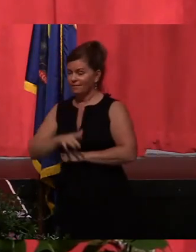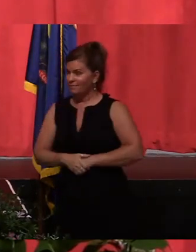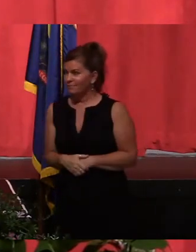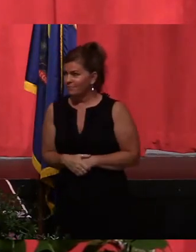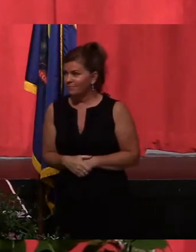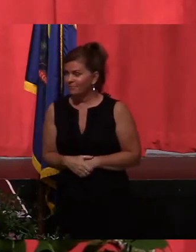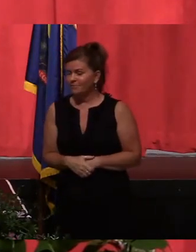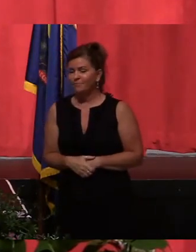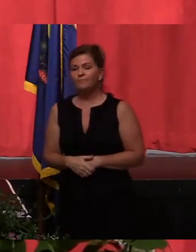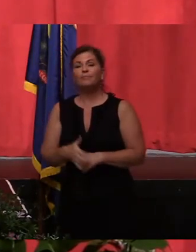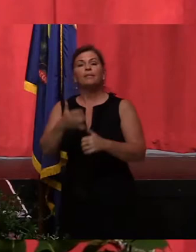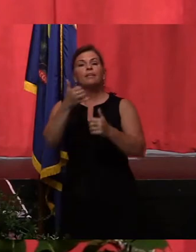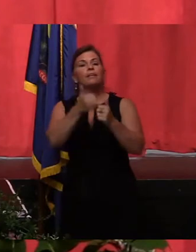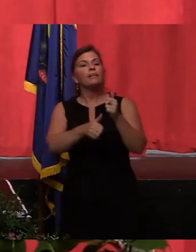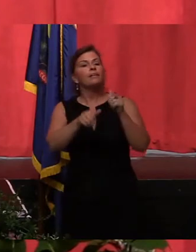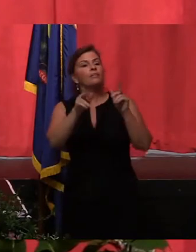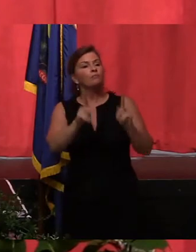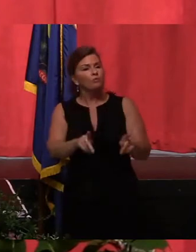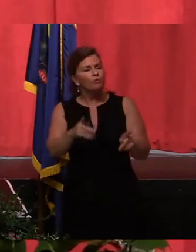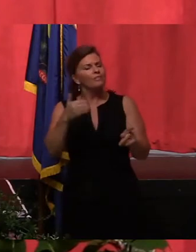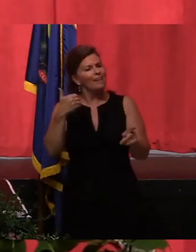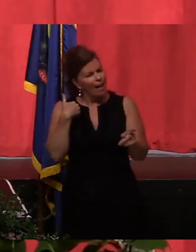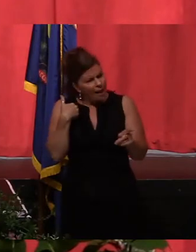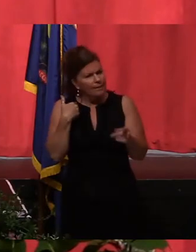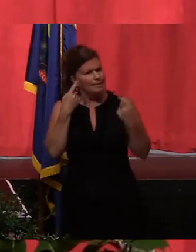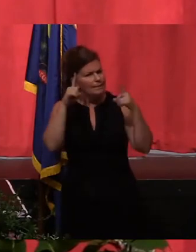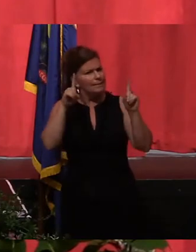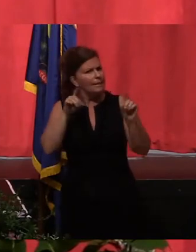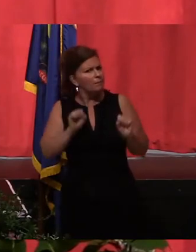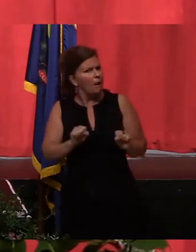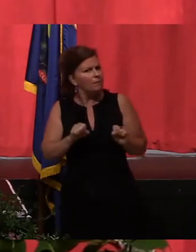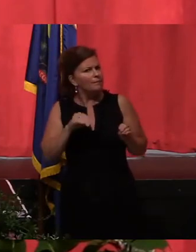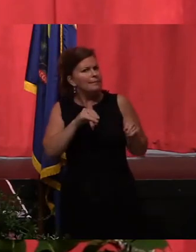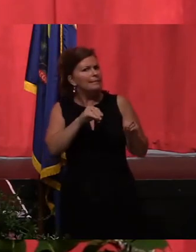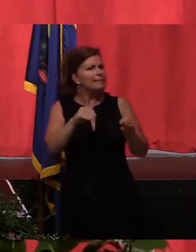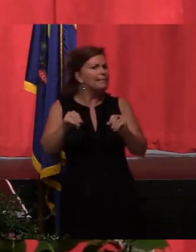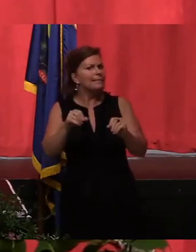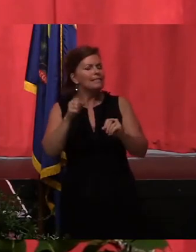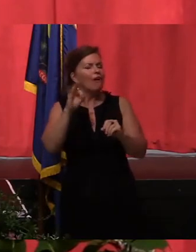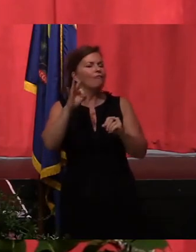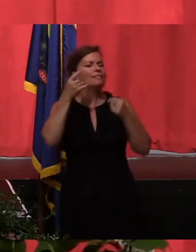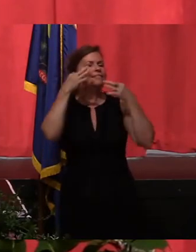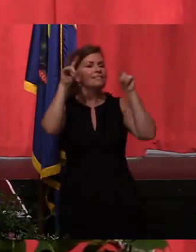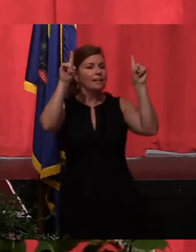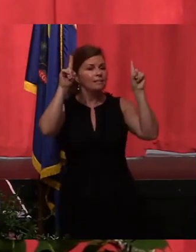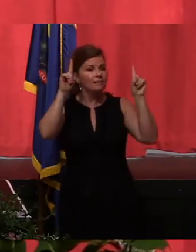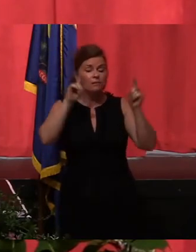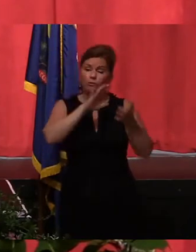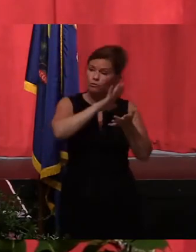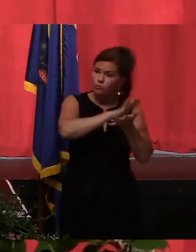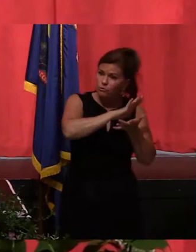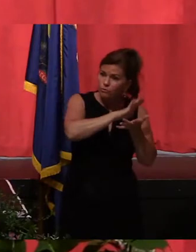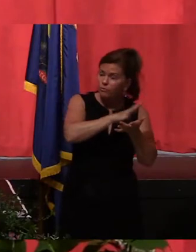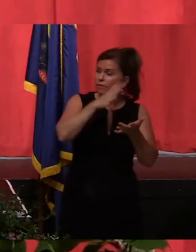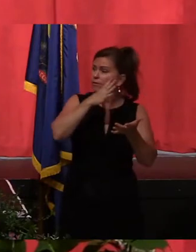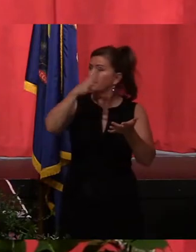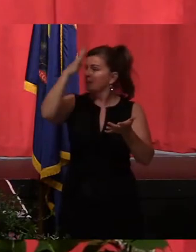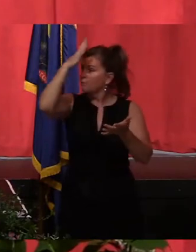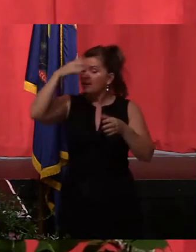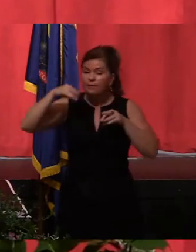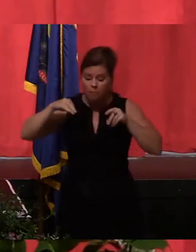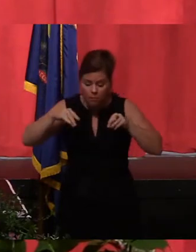Each of us is born with the seeds of success. Our parents and our schools plant the seeds, till the